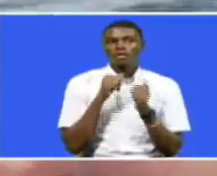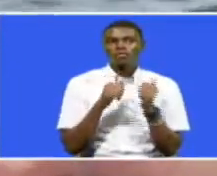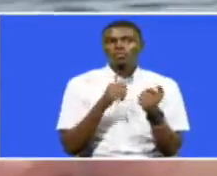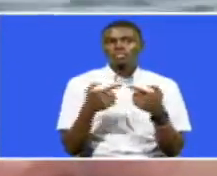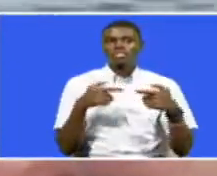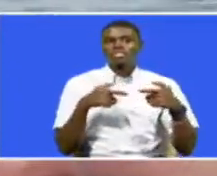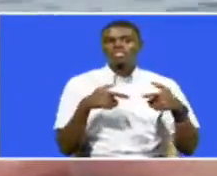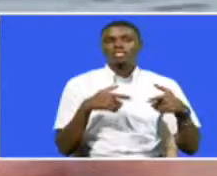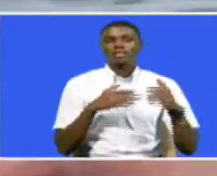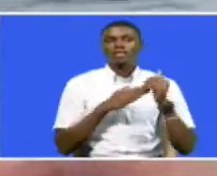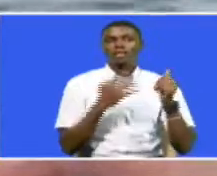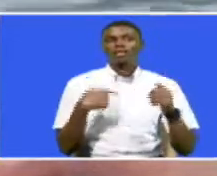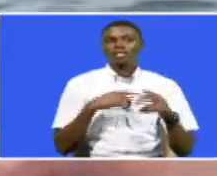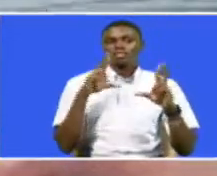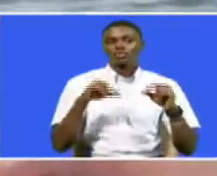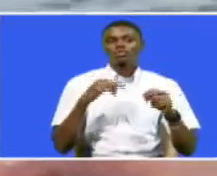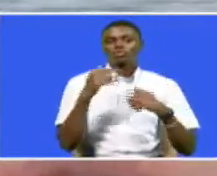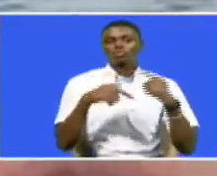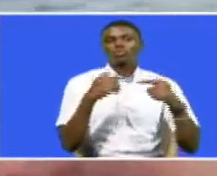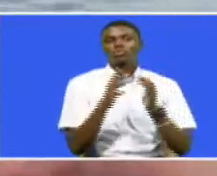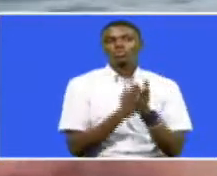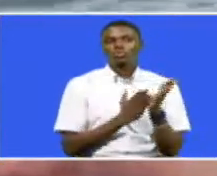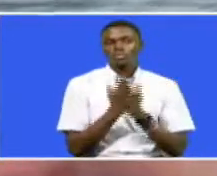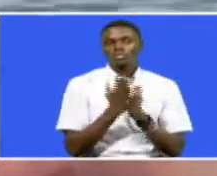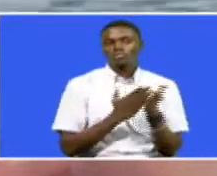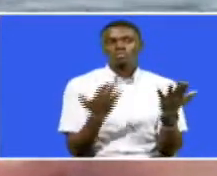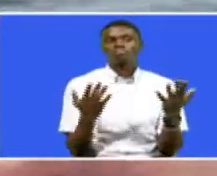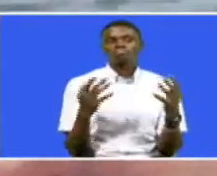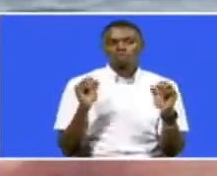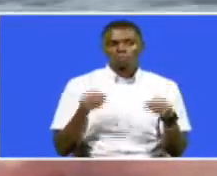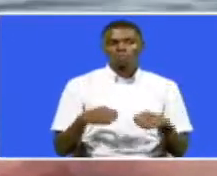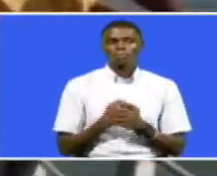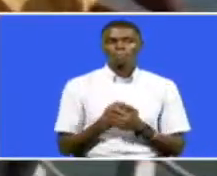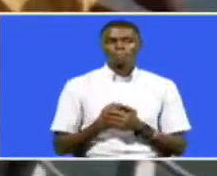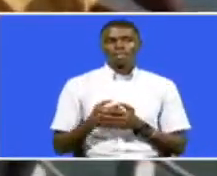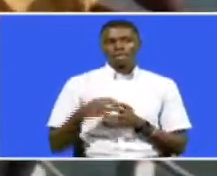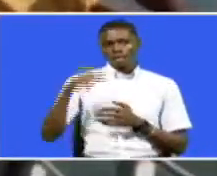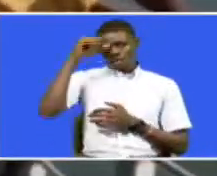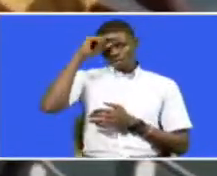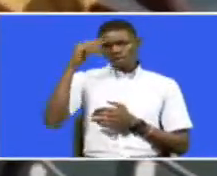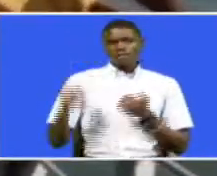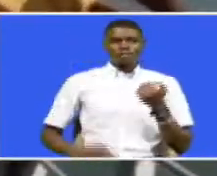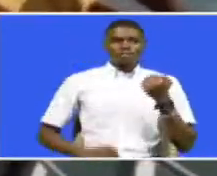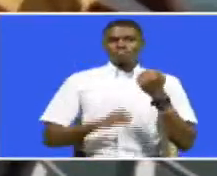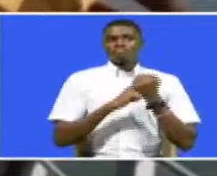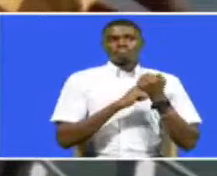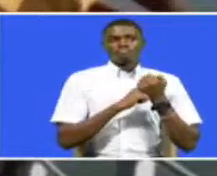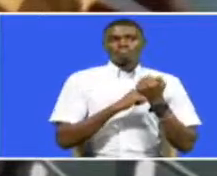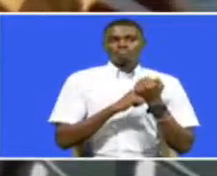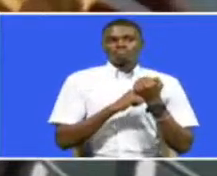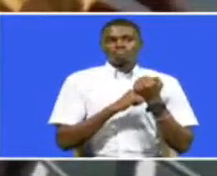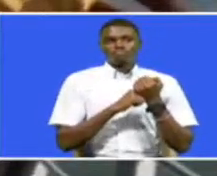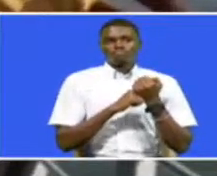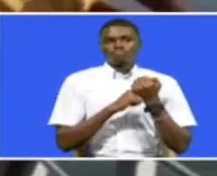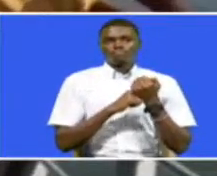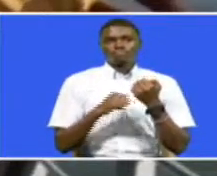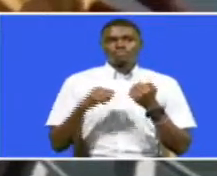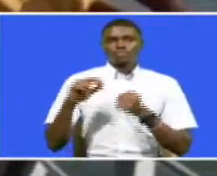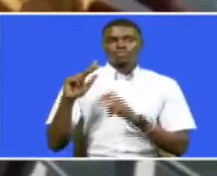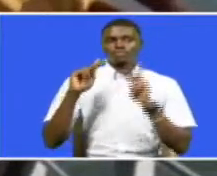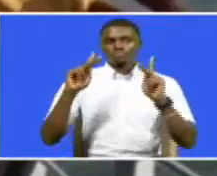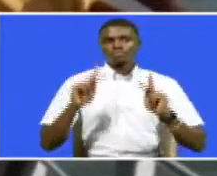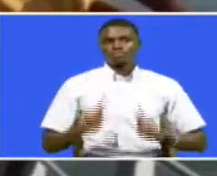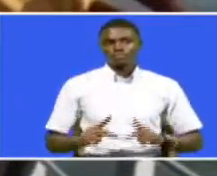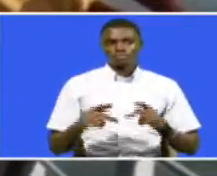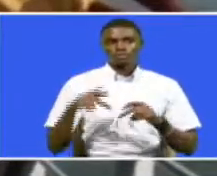us not to continue the service, why not? With the government embarking on massive rehabilitation of the Kisumu ports and